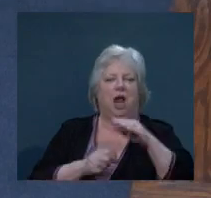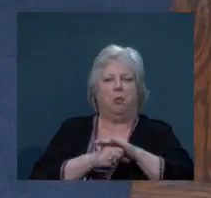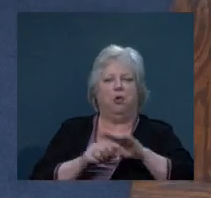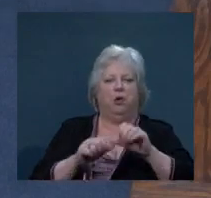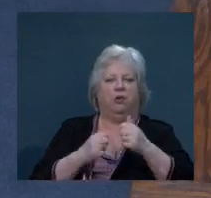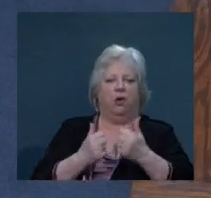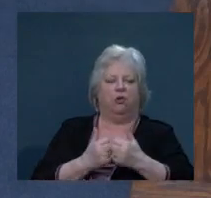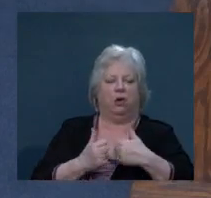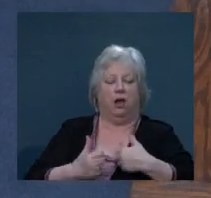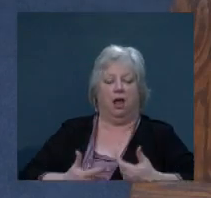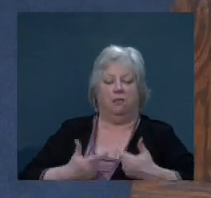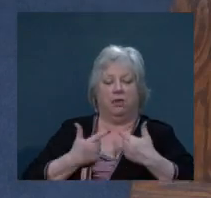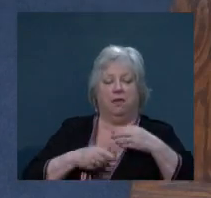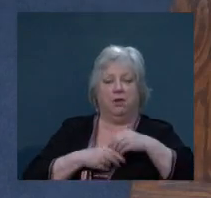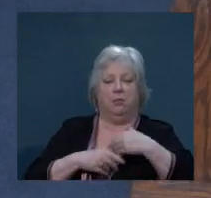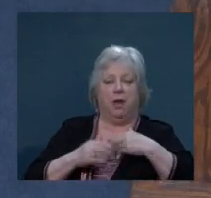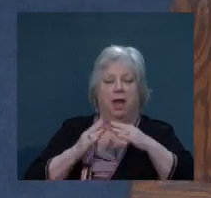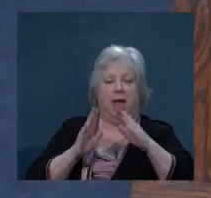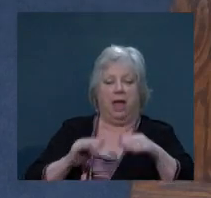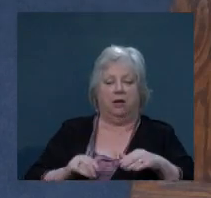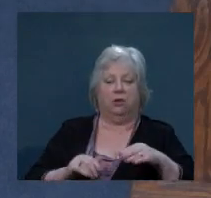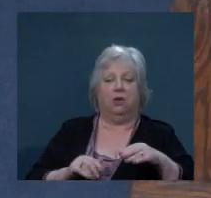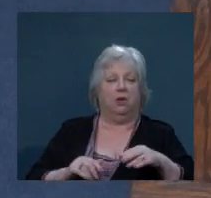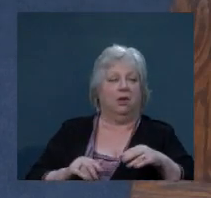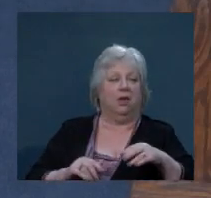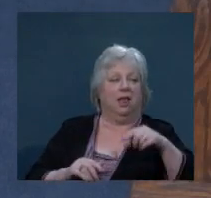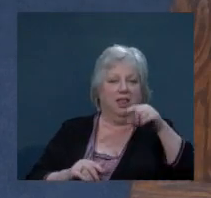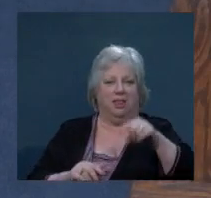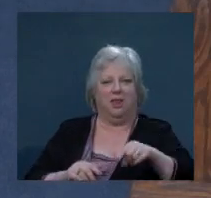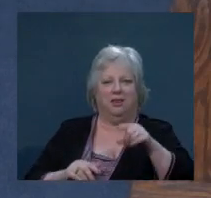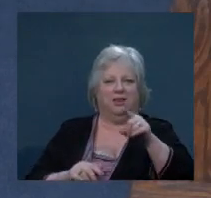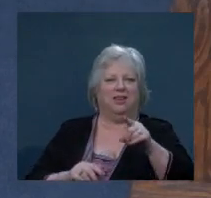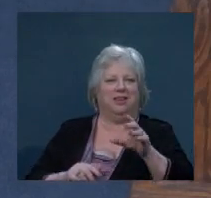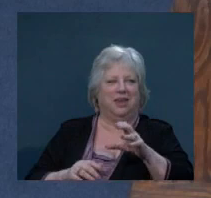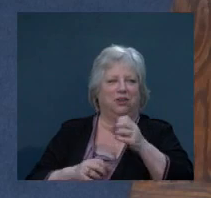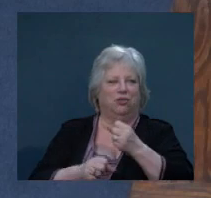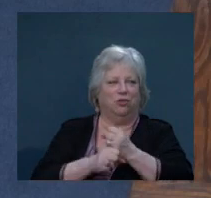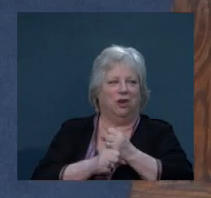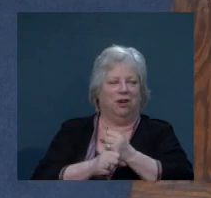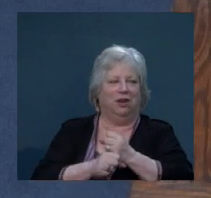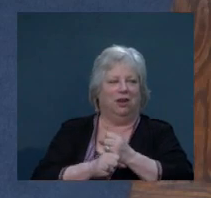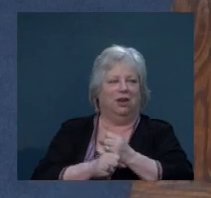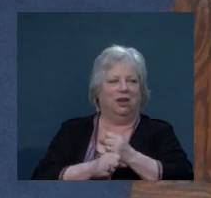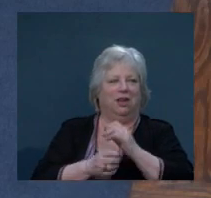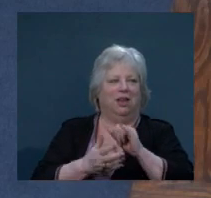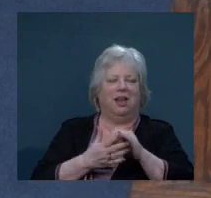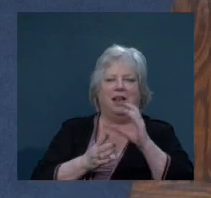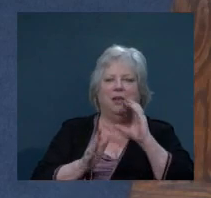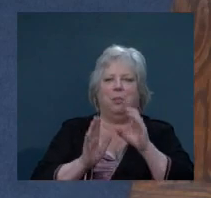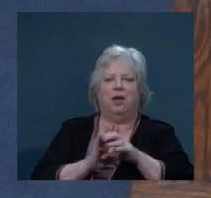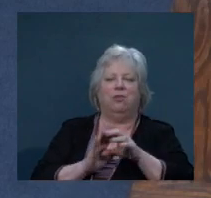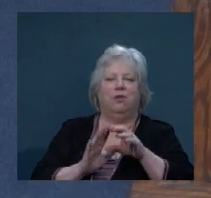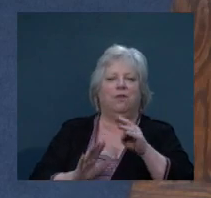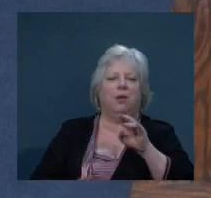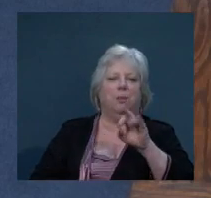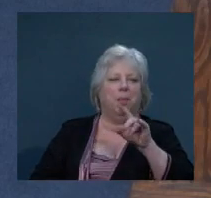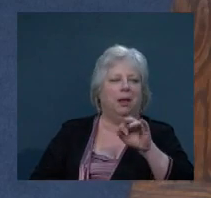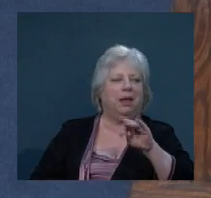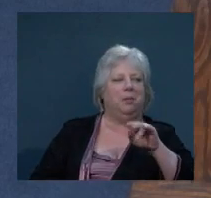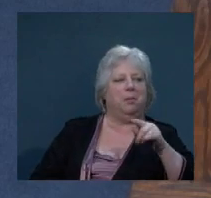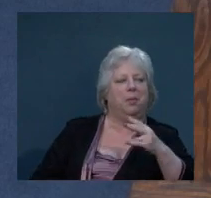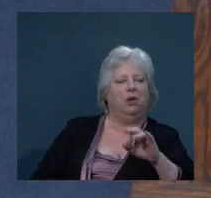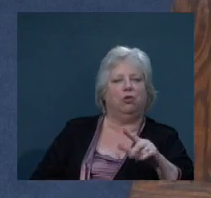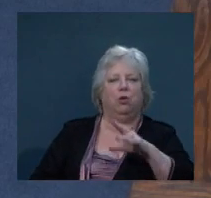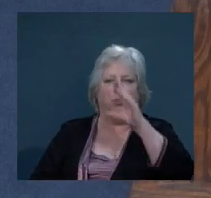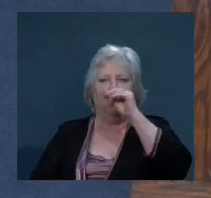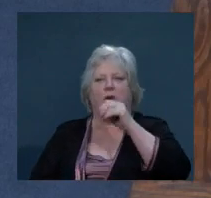long-time resident. I have lived in my house this century. That's a picture of the Billy Mitchell Boys and Girls Club, and we're really proud